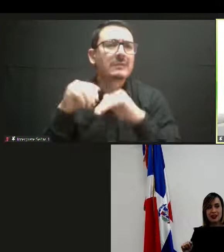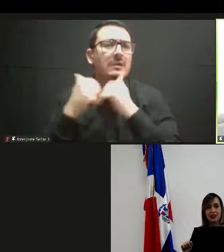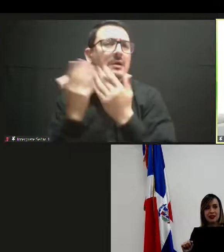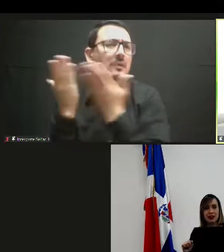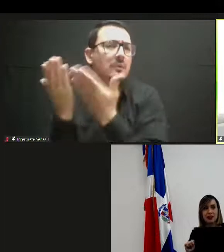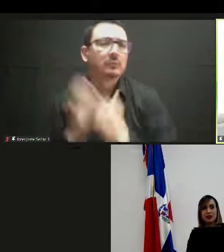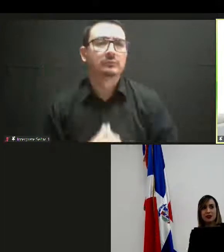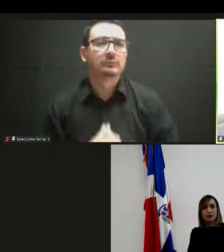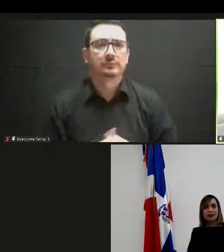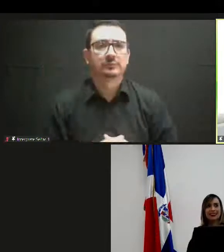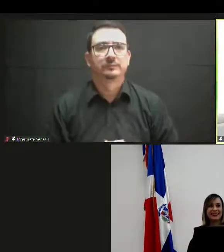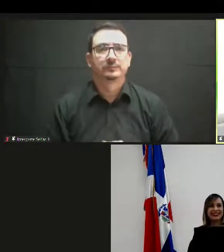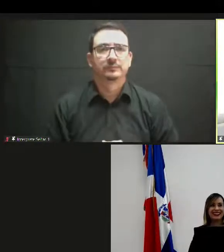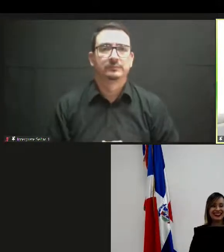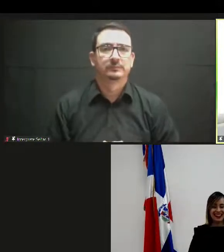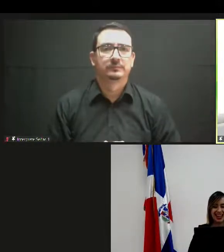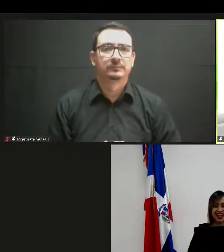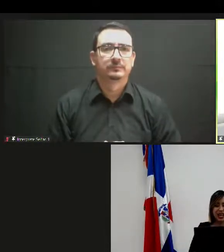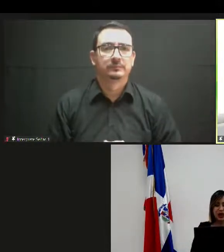Yes, thank you, Tom.